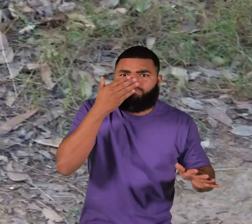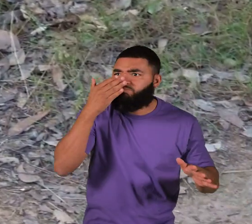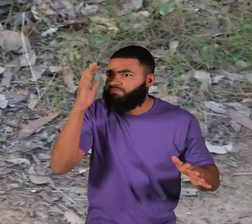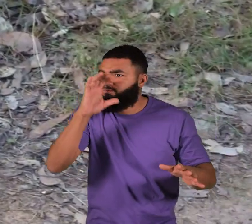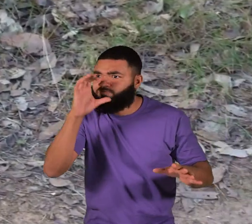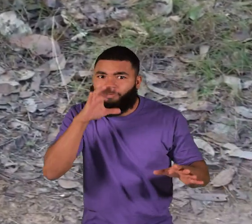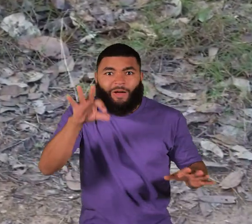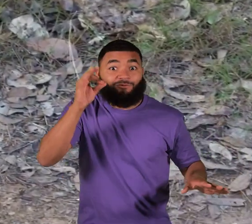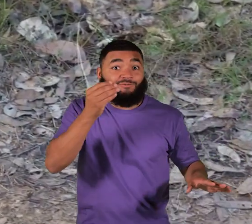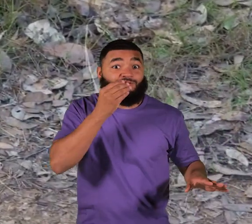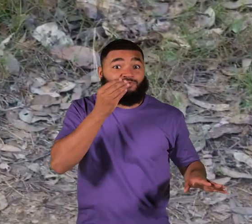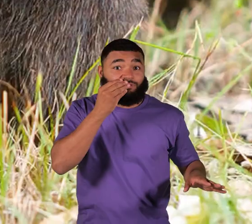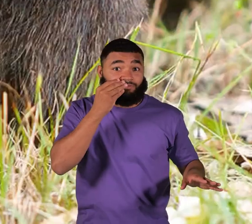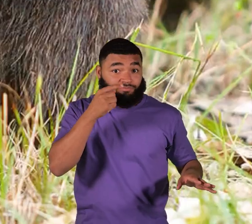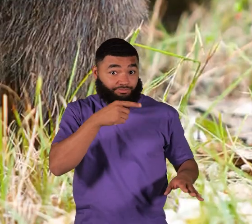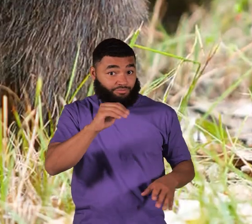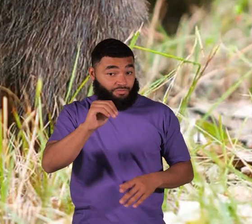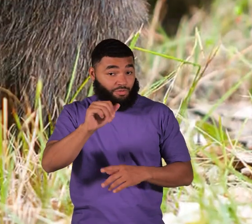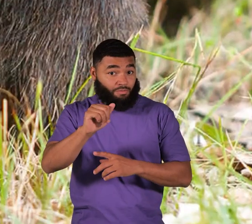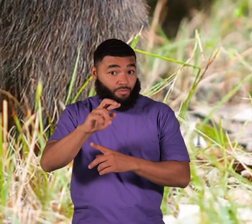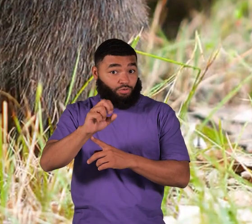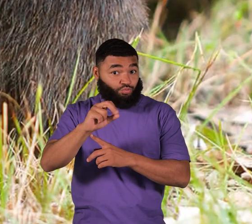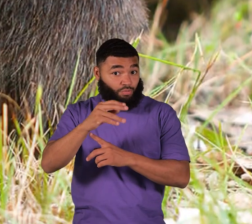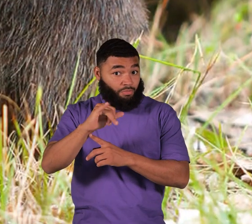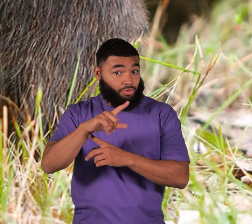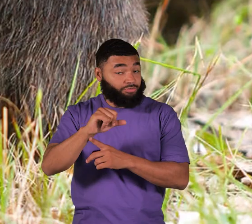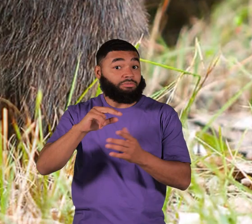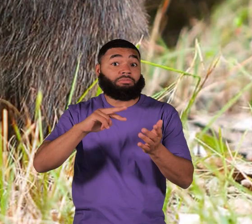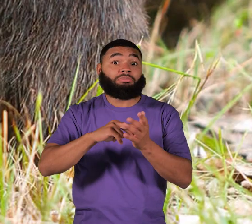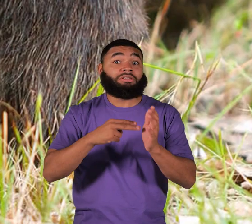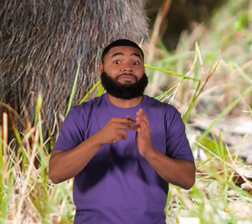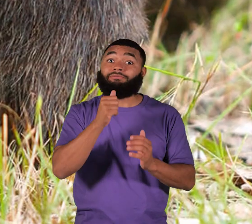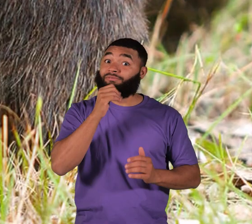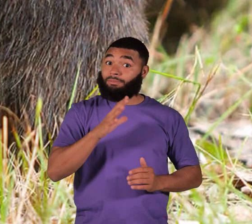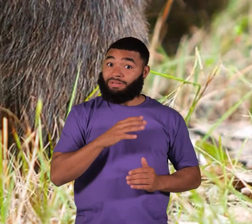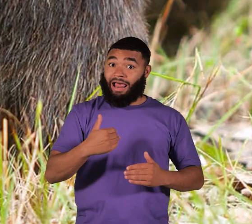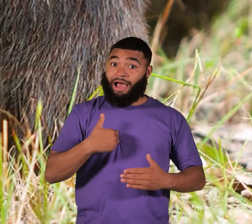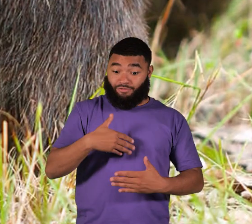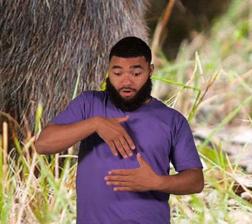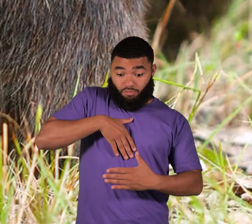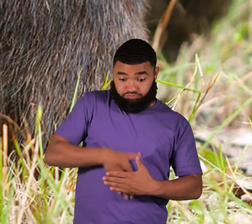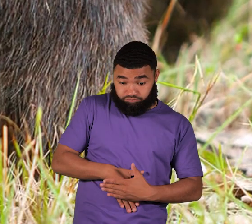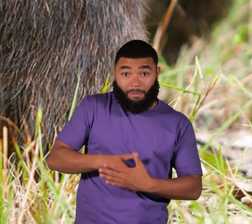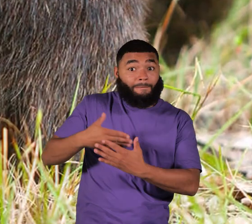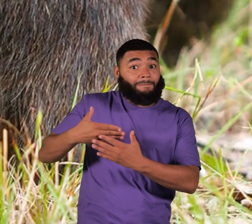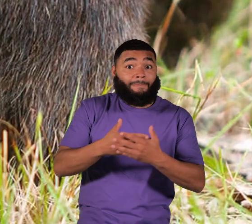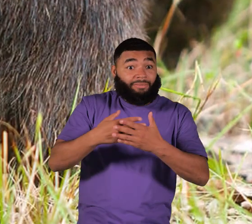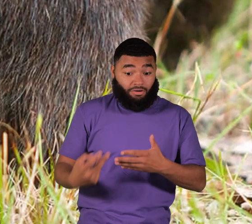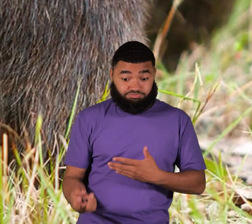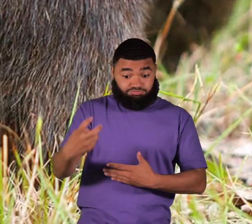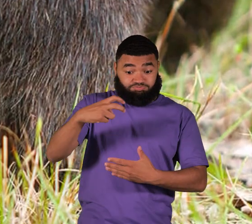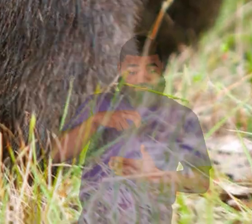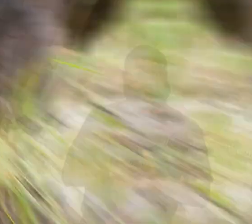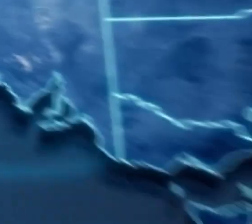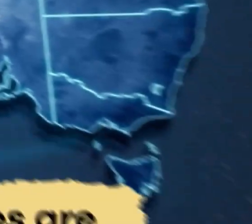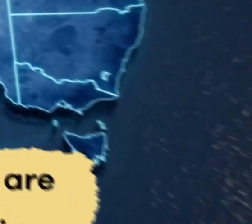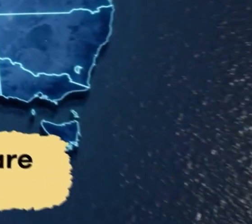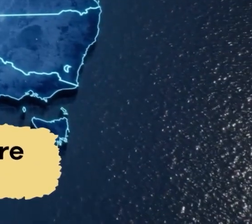navigate and find food. They're marsupials, so the females have a pouch in which baby wombats develop.